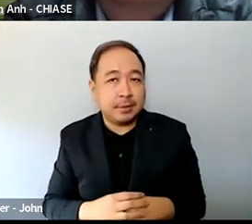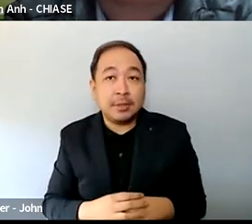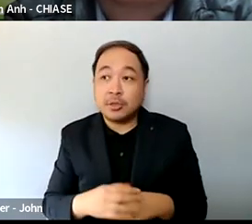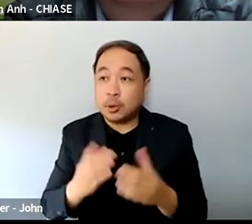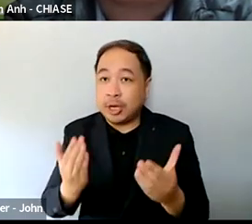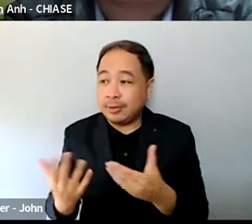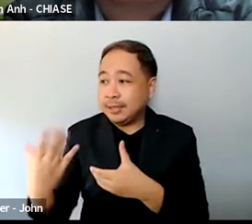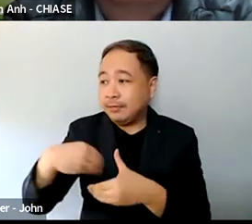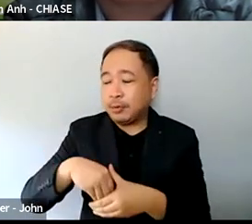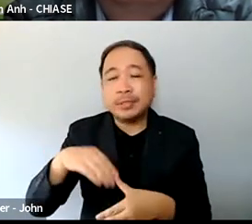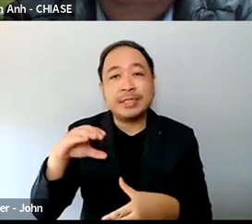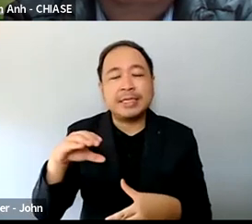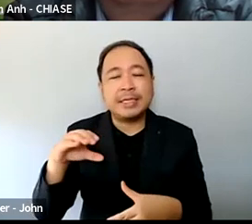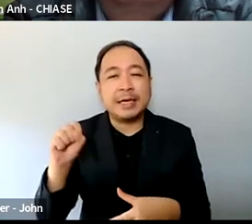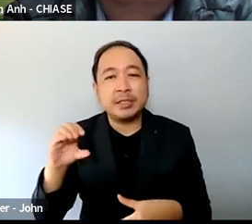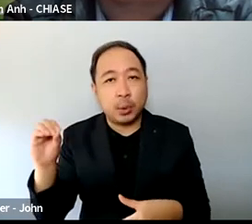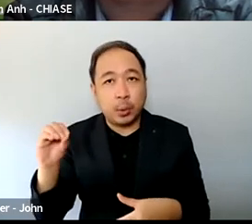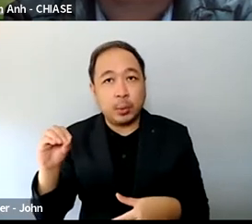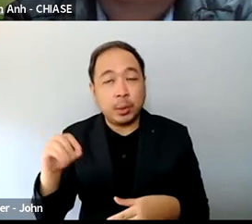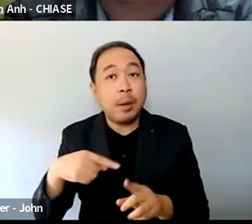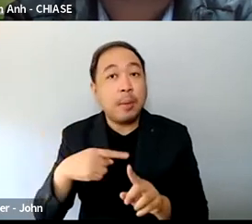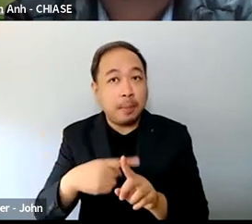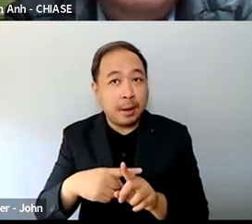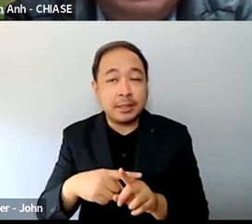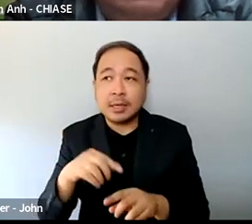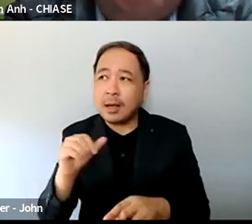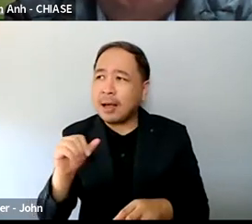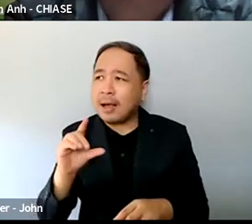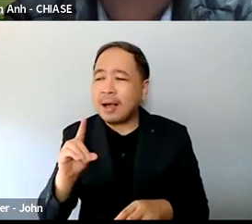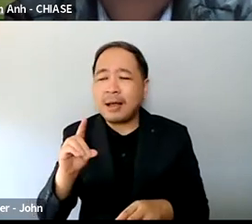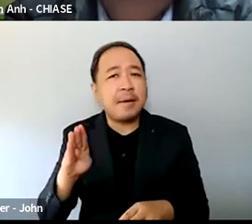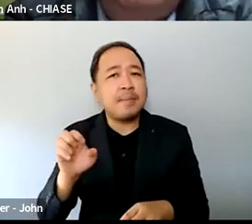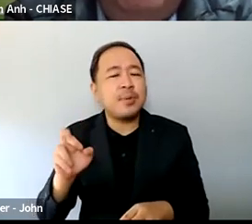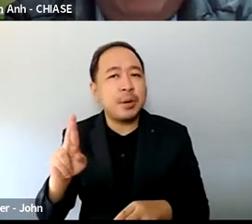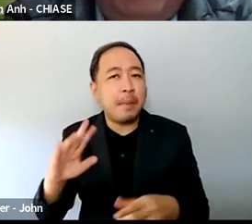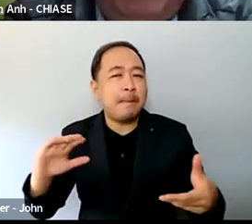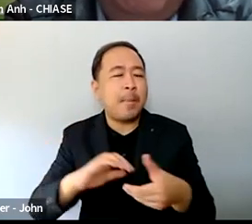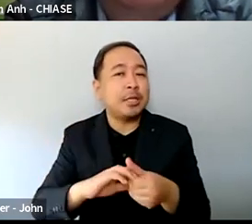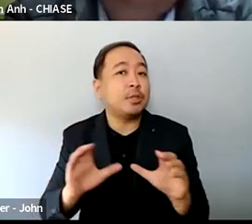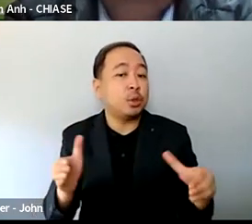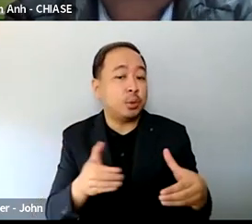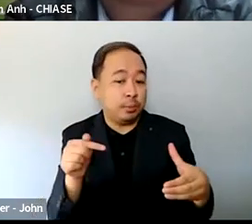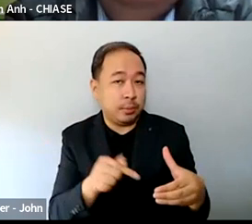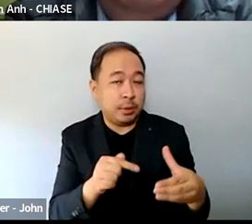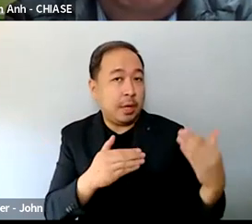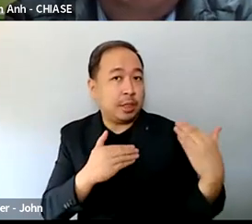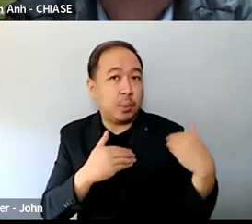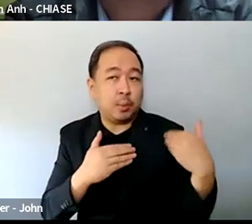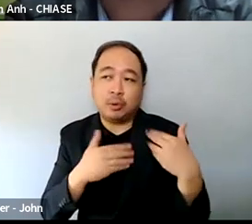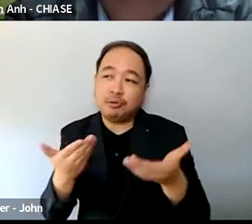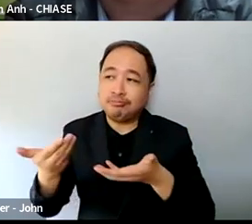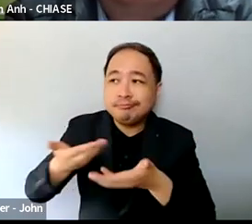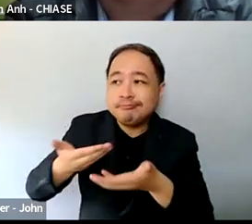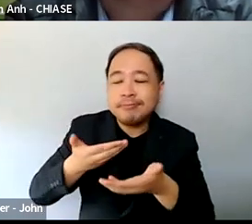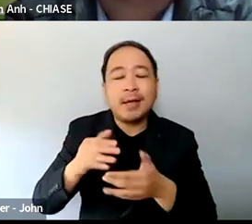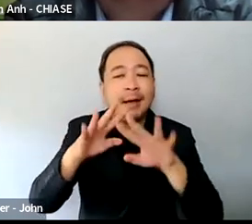society organizations such as the ADMER Partnership Group. It's a group of civil society organizations that programmatically engages ASEAN on DRR